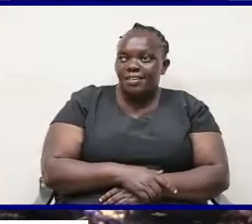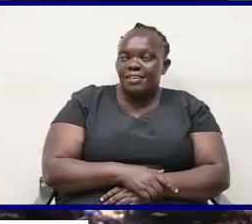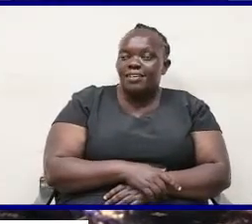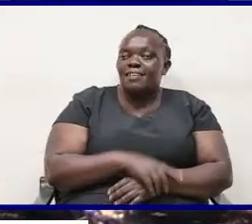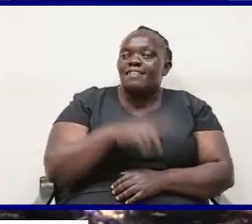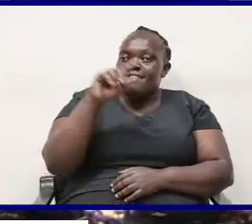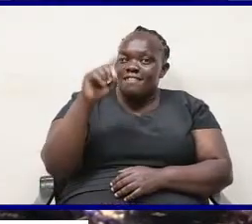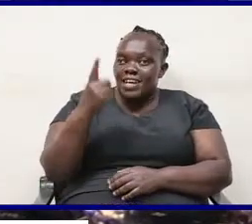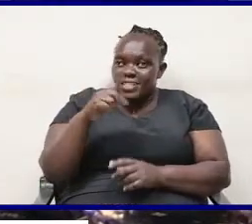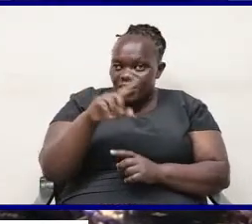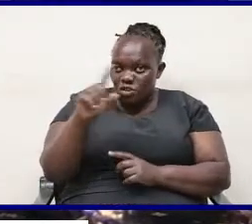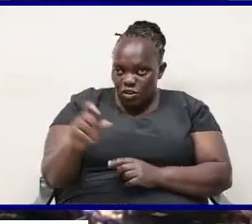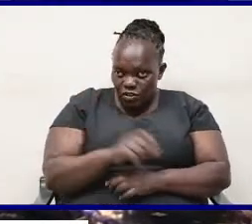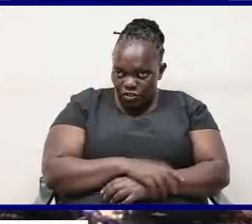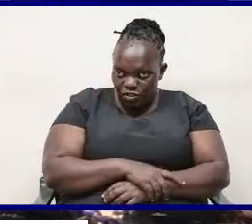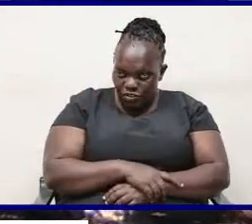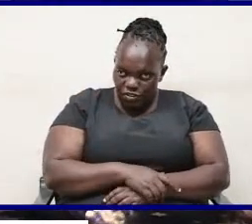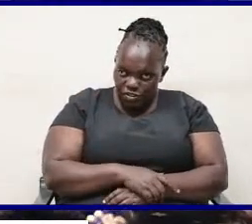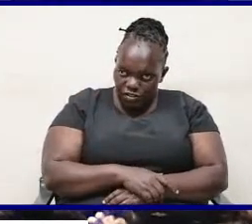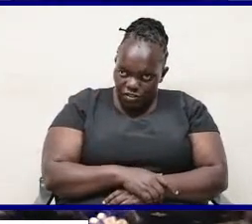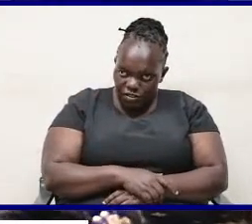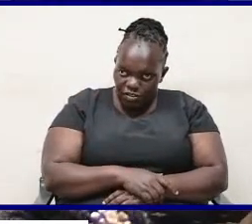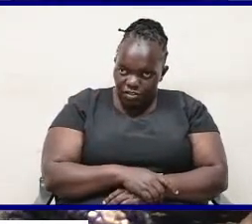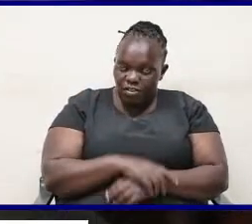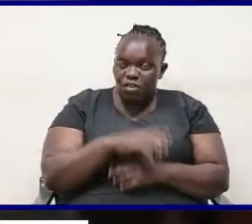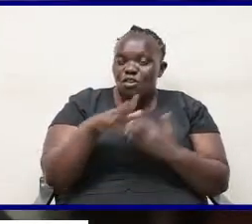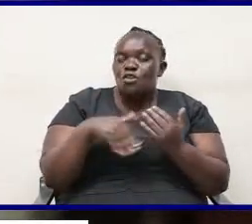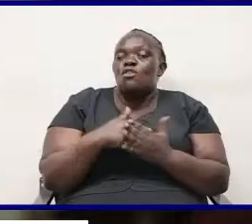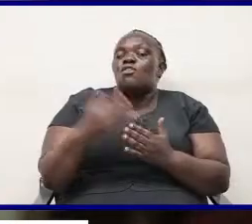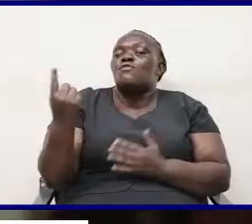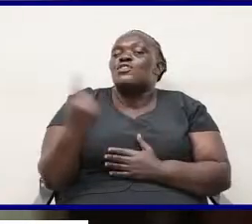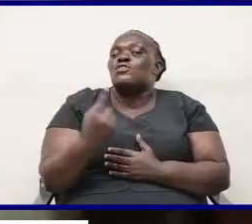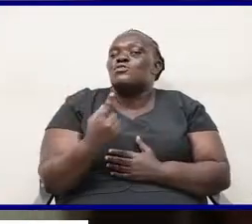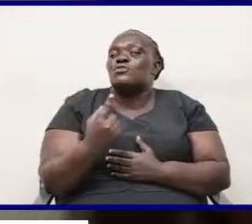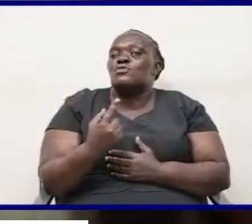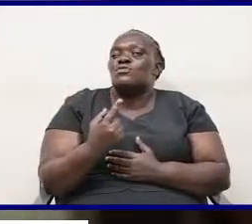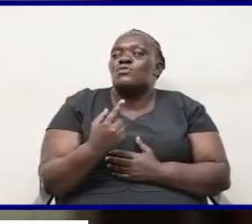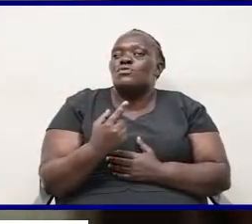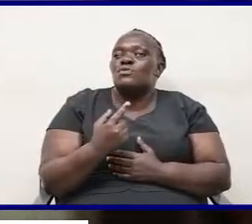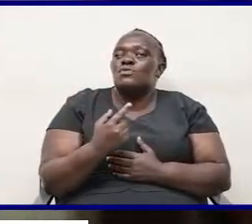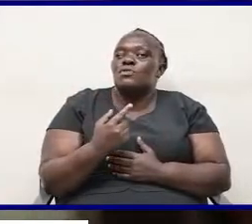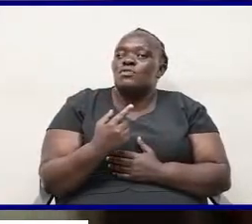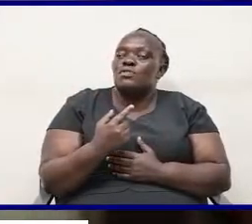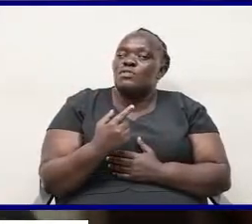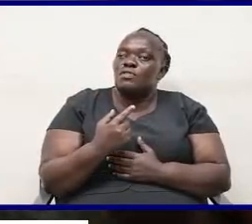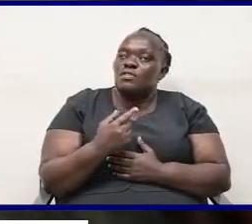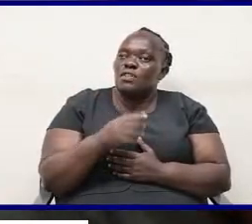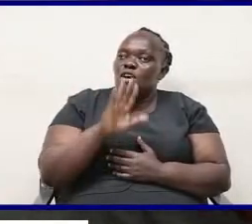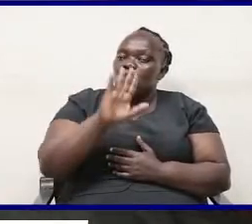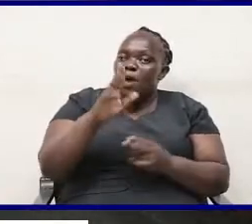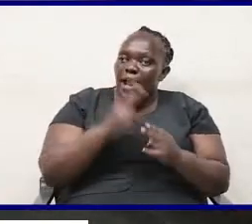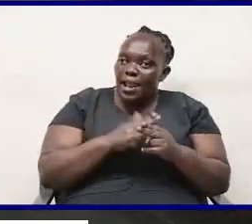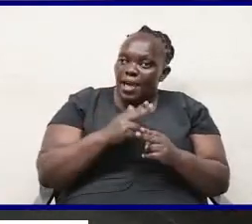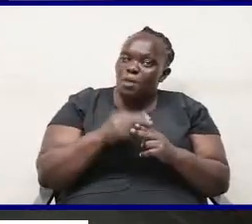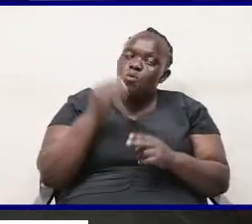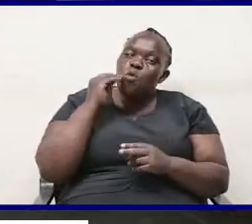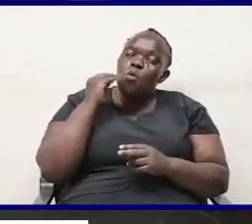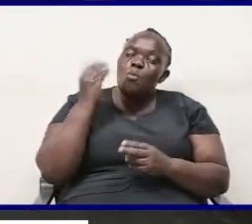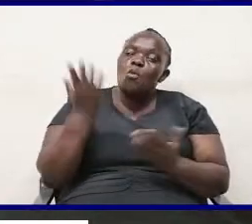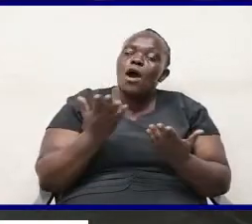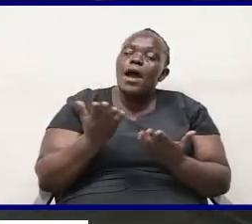So the first question. Oh, hello, everyone. It's Winston Roche. Please tell us your name, where you come